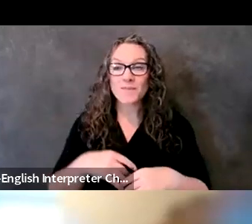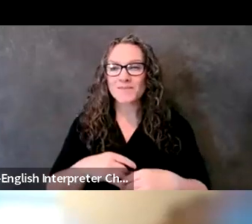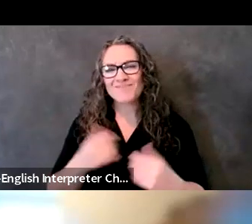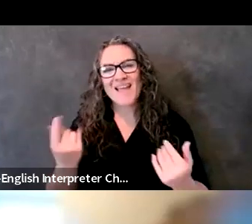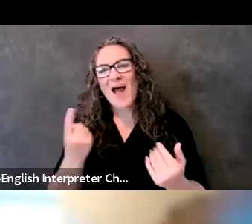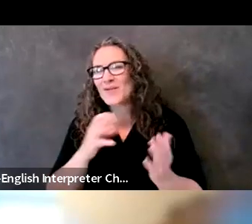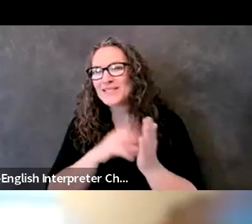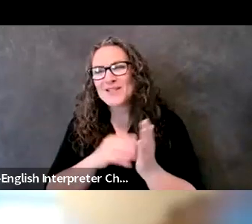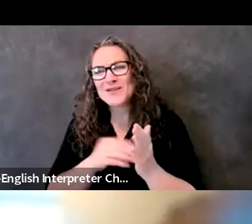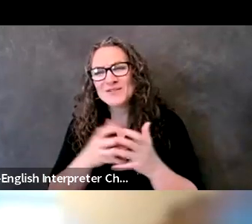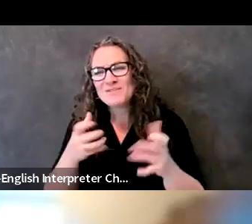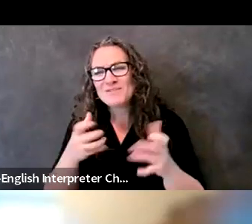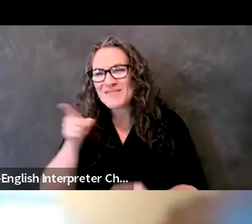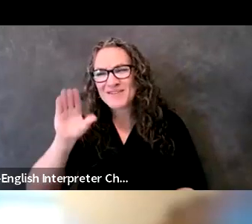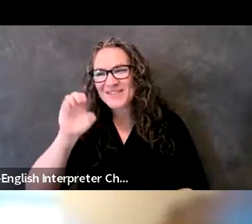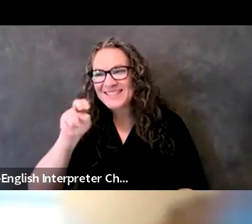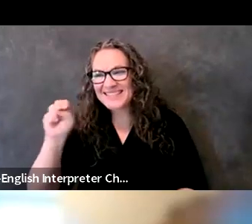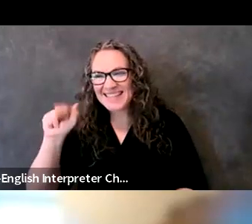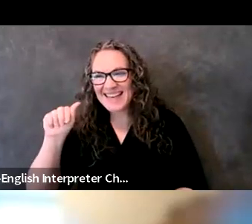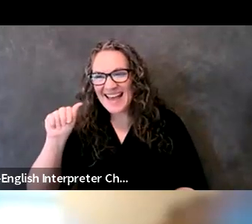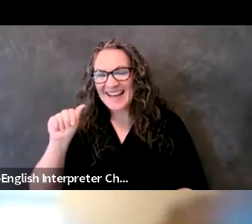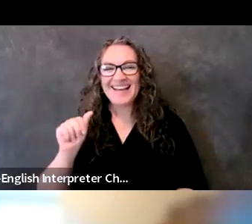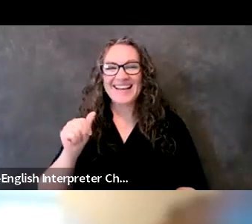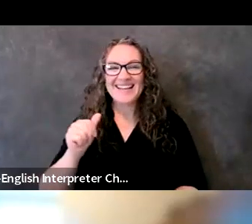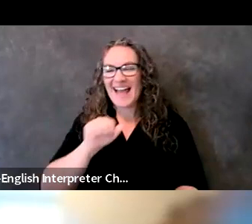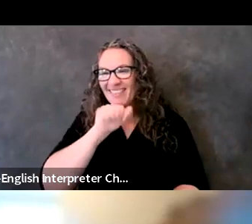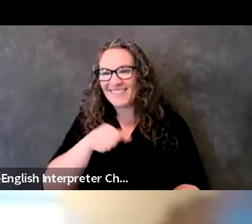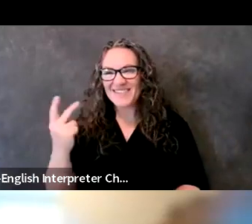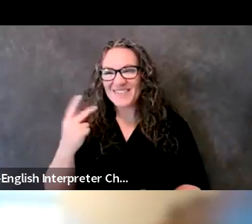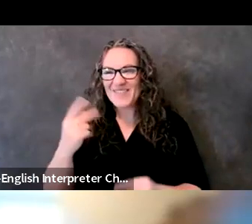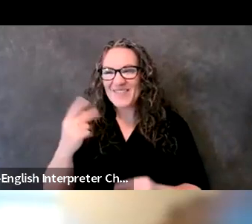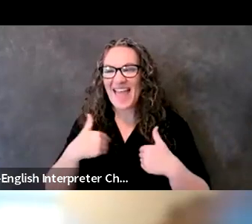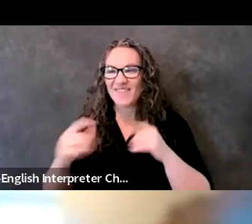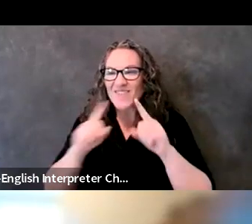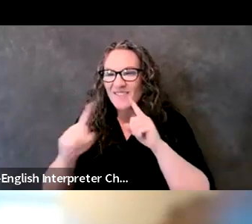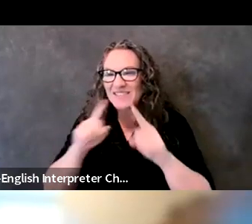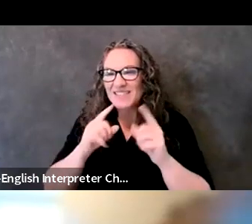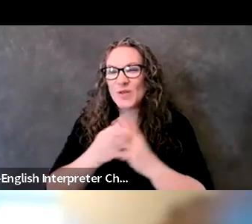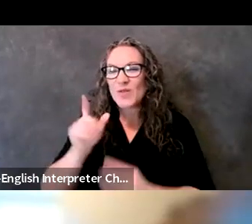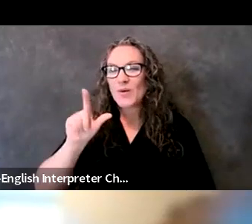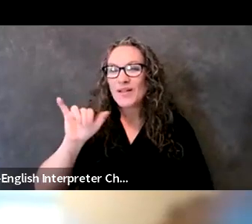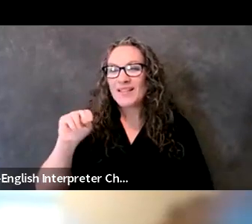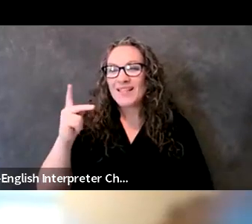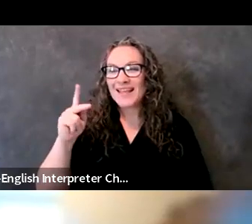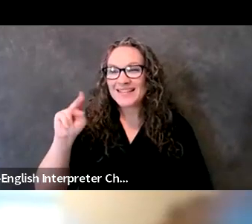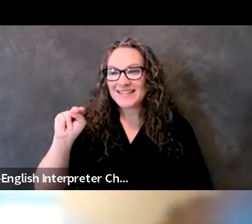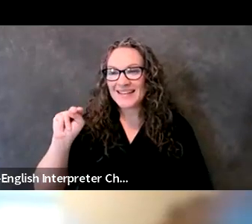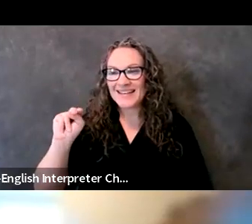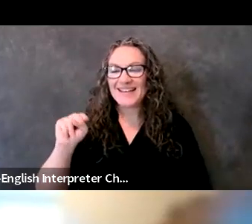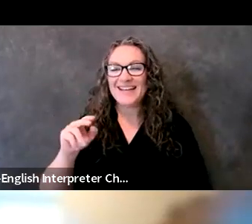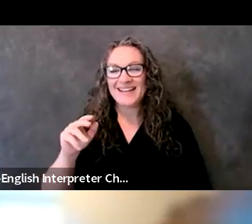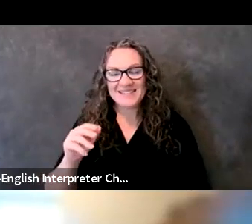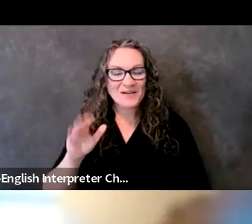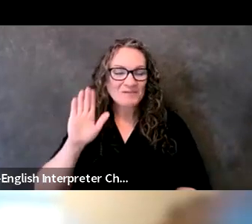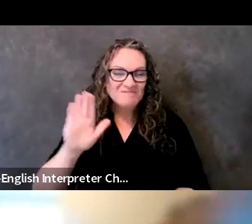much from you, Sina. I love us when we even have conversations on LinkedIn and also in our meetings. So thank you. All right, Denise, off